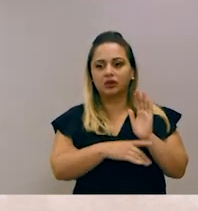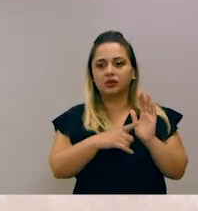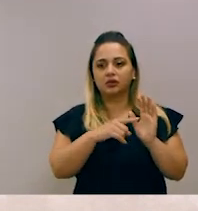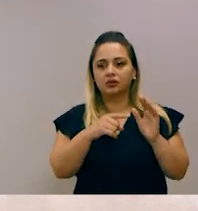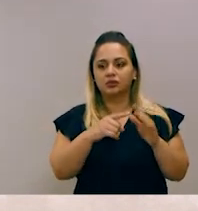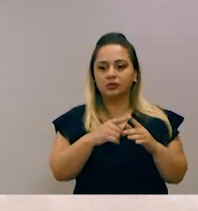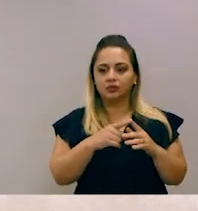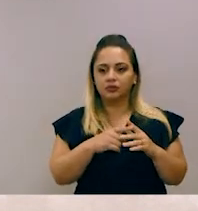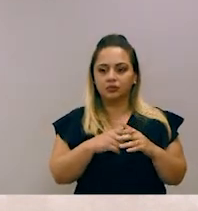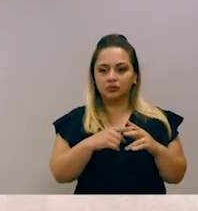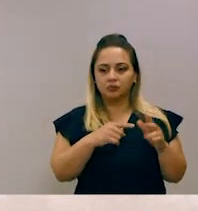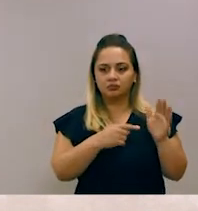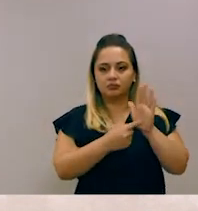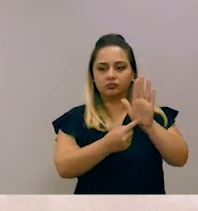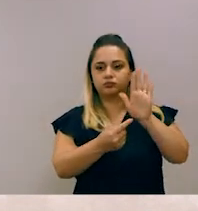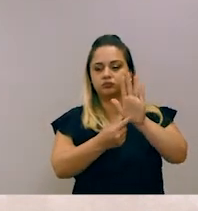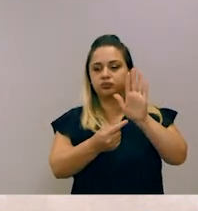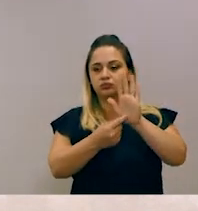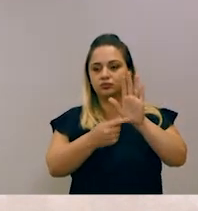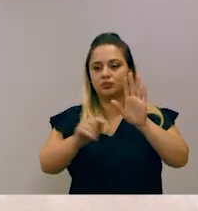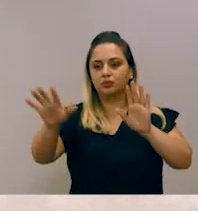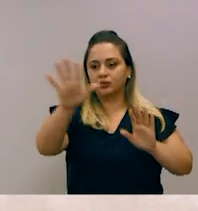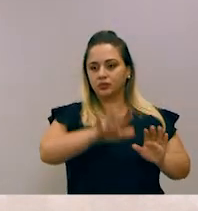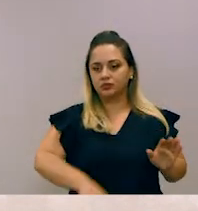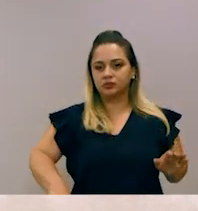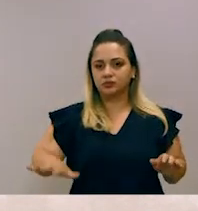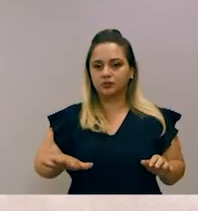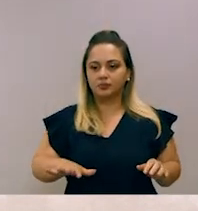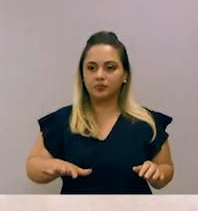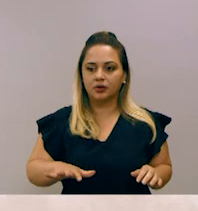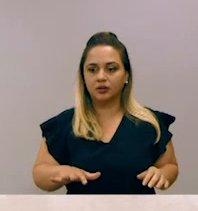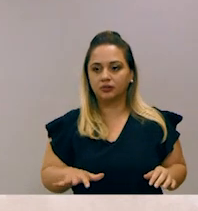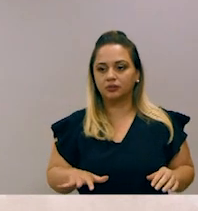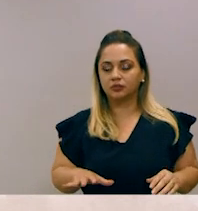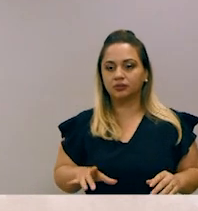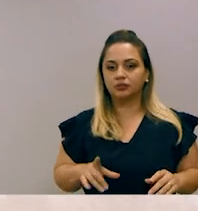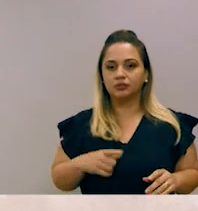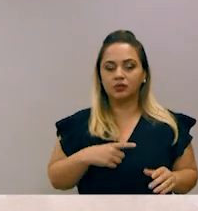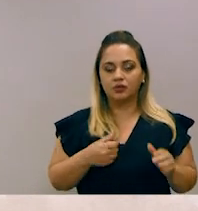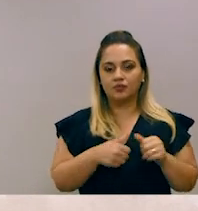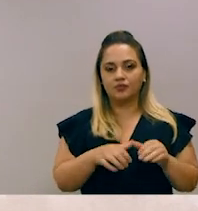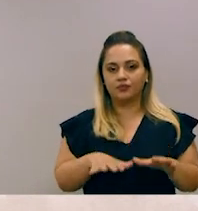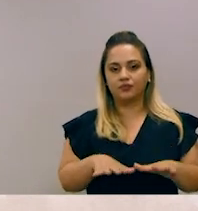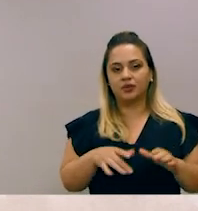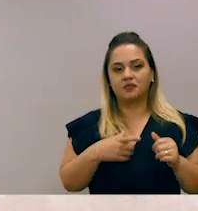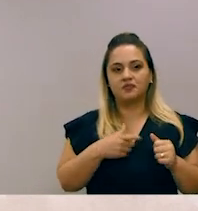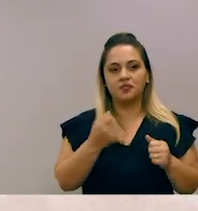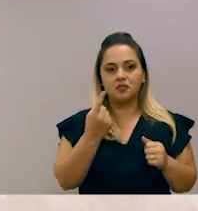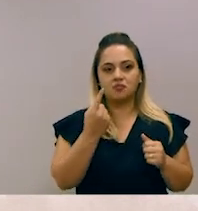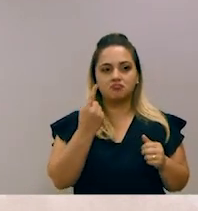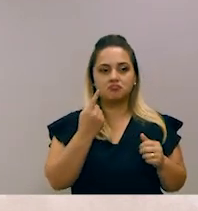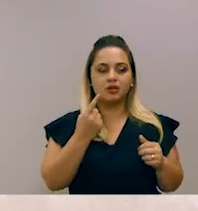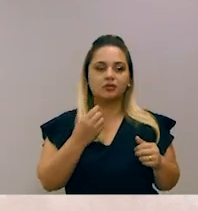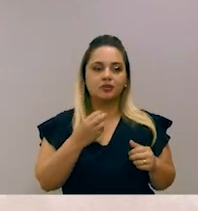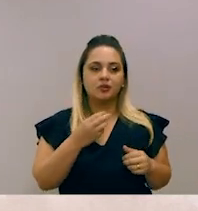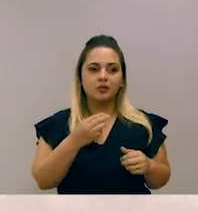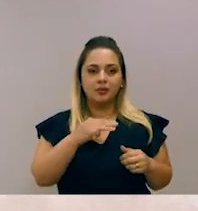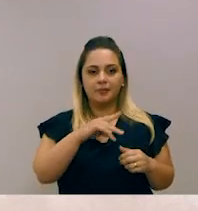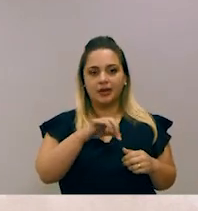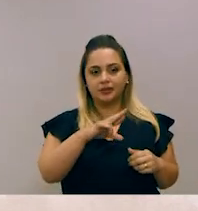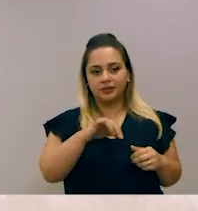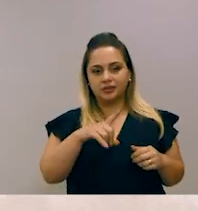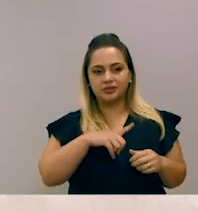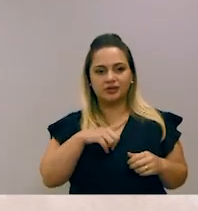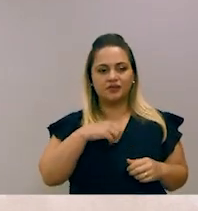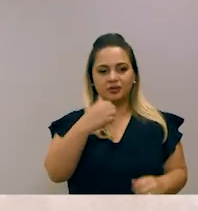the screenplay with their representation in a dimensional space. At the end, what I had was a matrix with